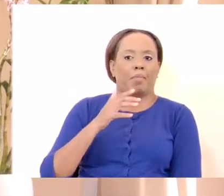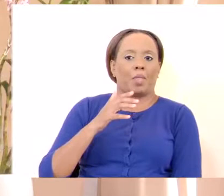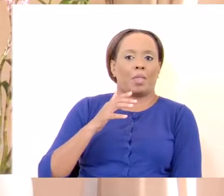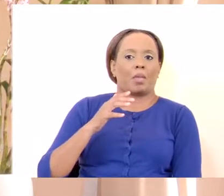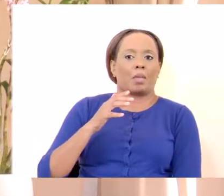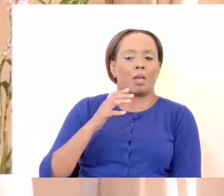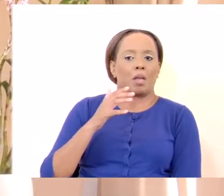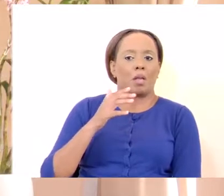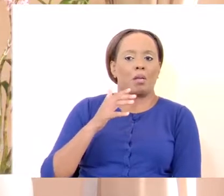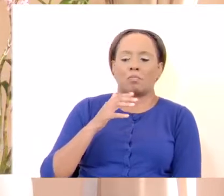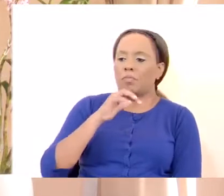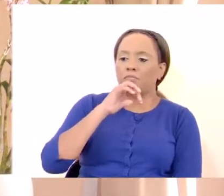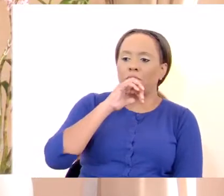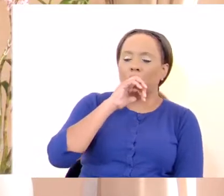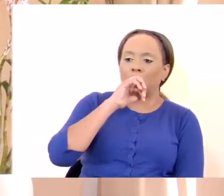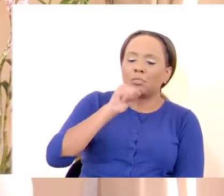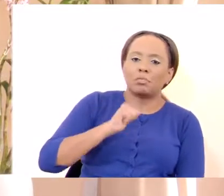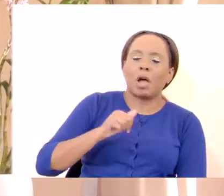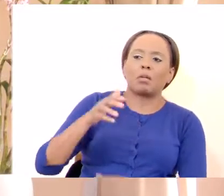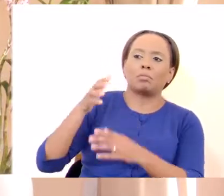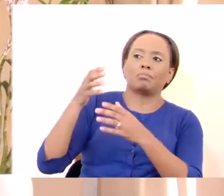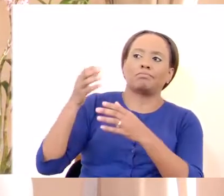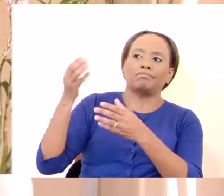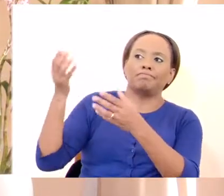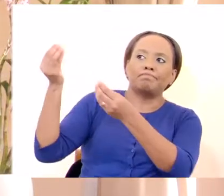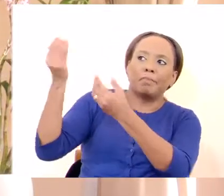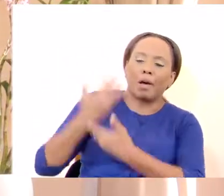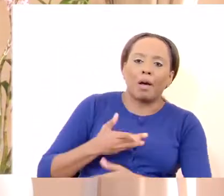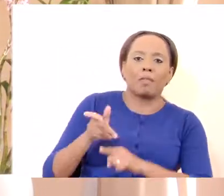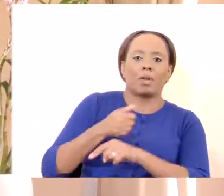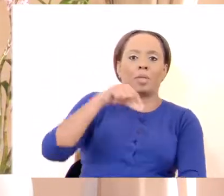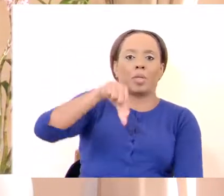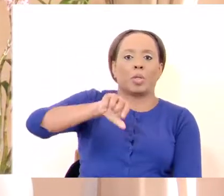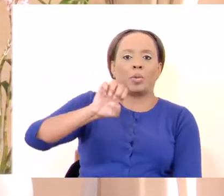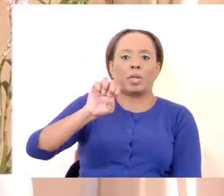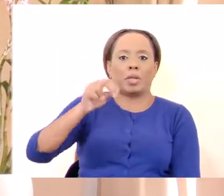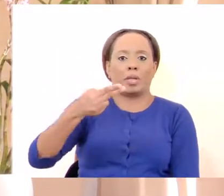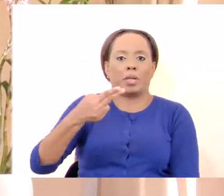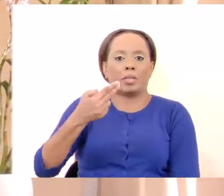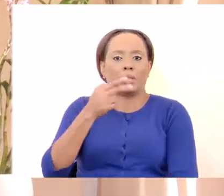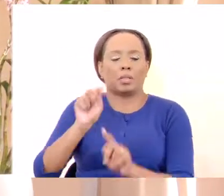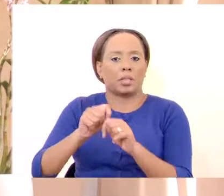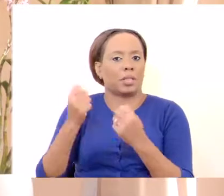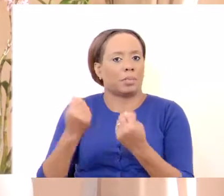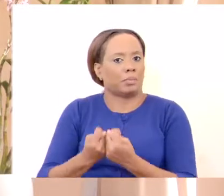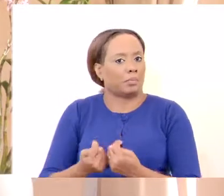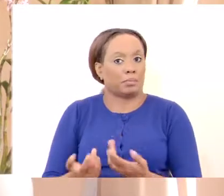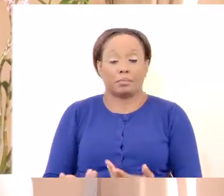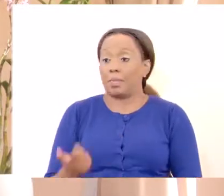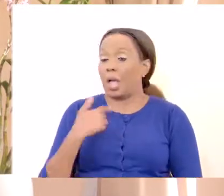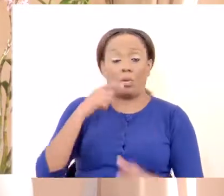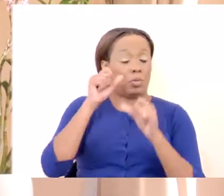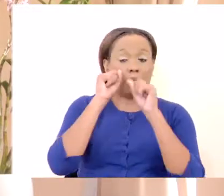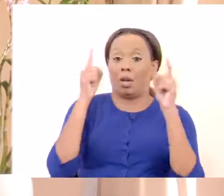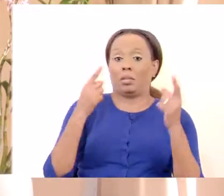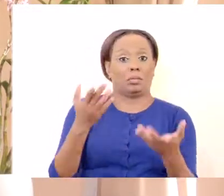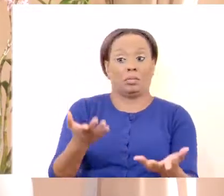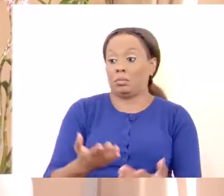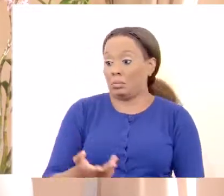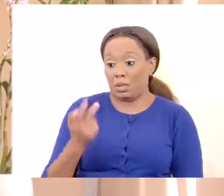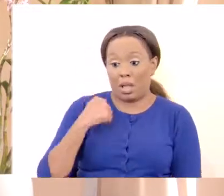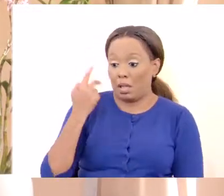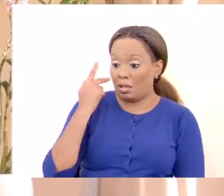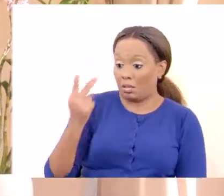from the Queen Elizabeth Hospital team, and so we were not in a position to do anything. It was just as surprised as you are to have